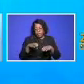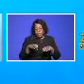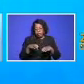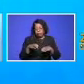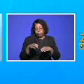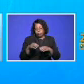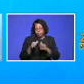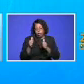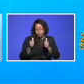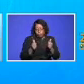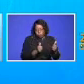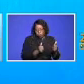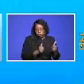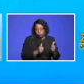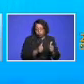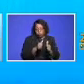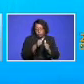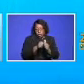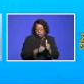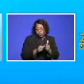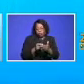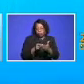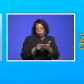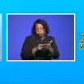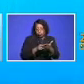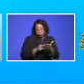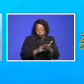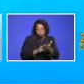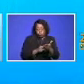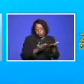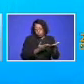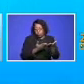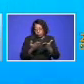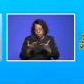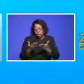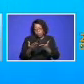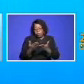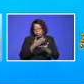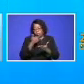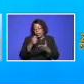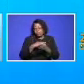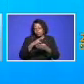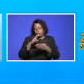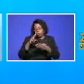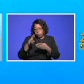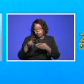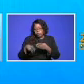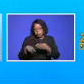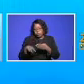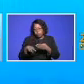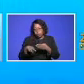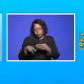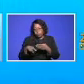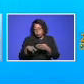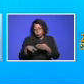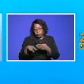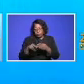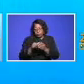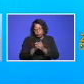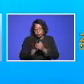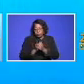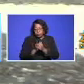follow every single step to bring out the kind of outcome that would have taken into